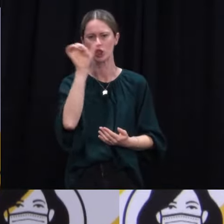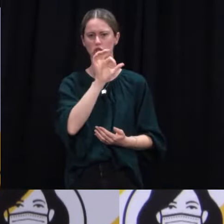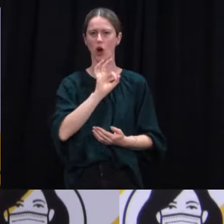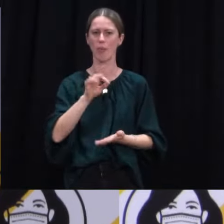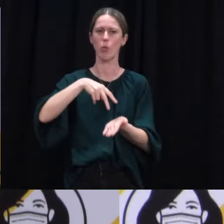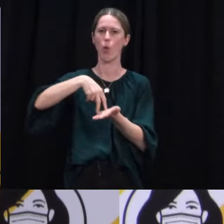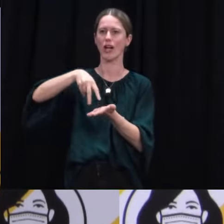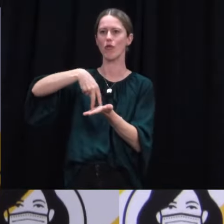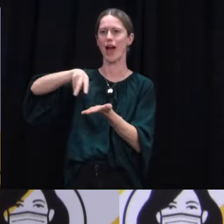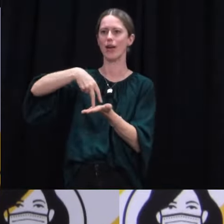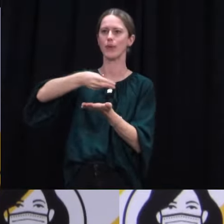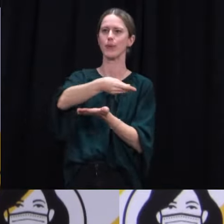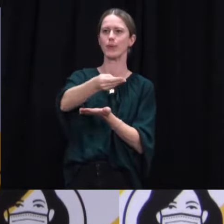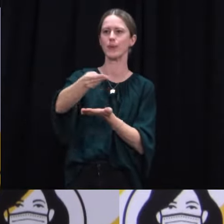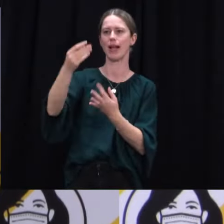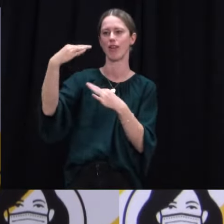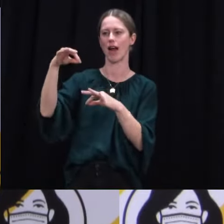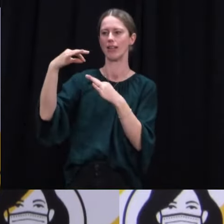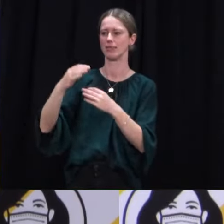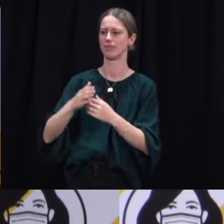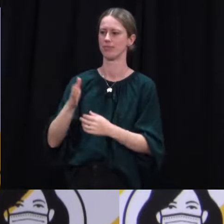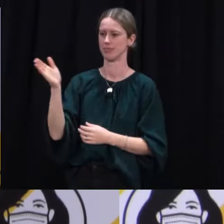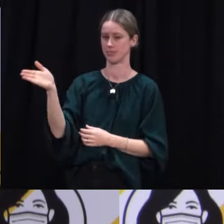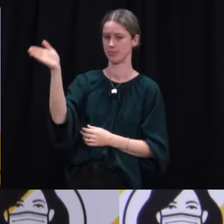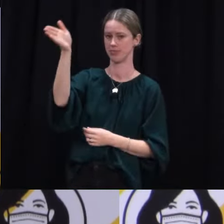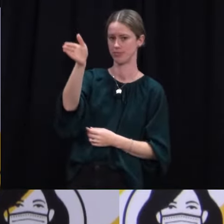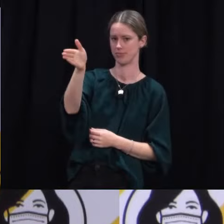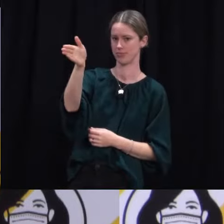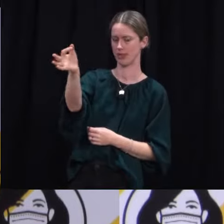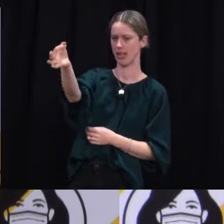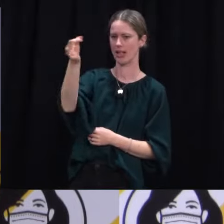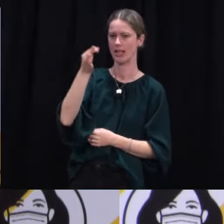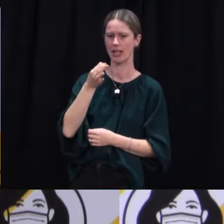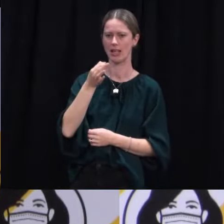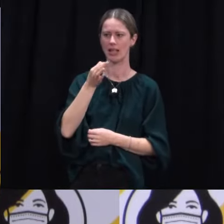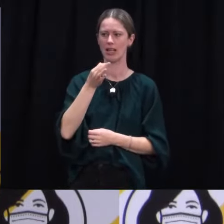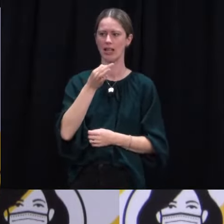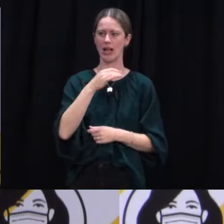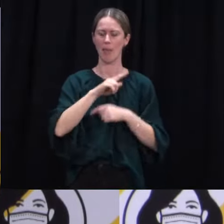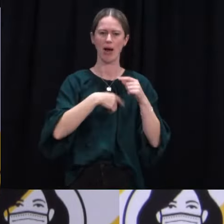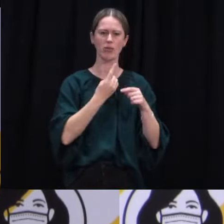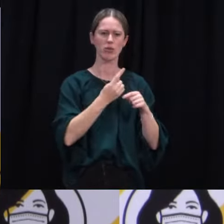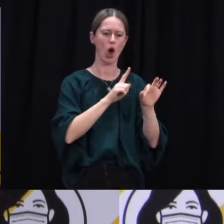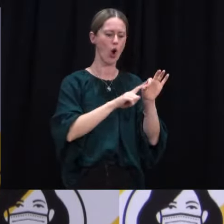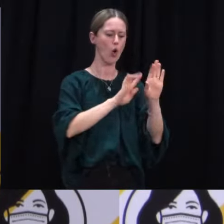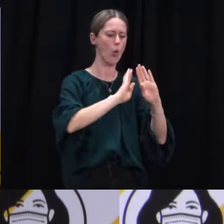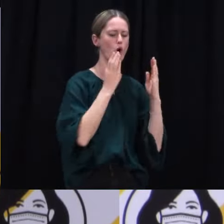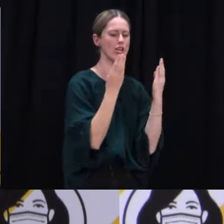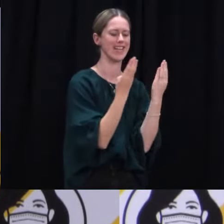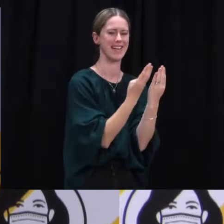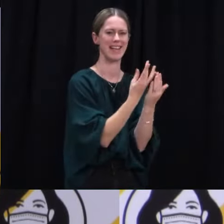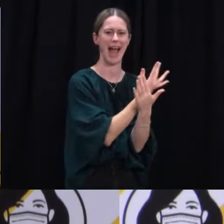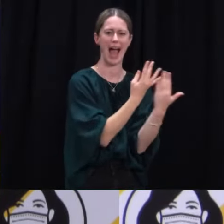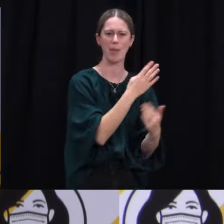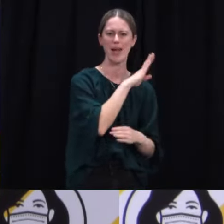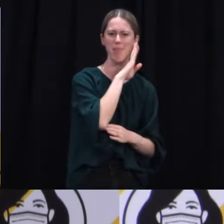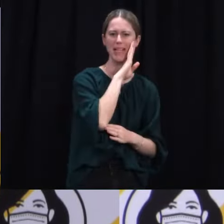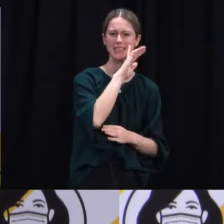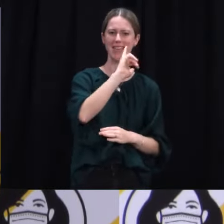delivering them at the current point in time. Can you just give us an update on the status of the quarantine facilities? So how many more beds are there in the jet